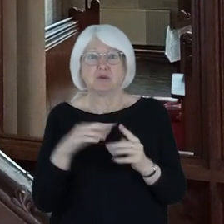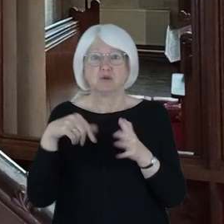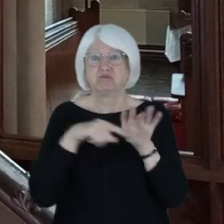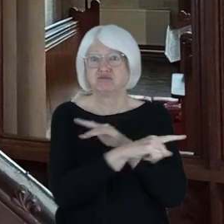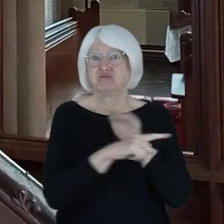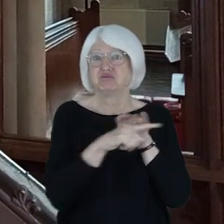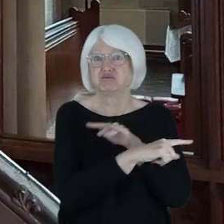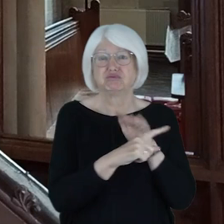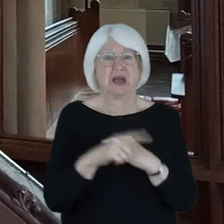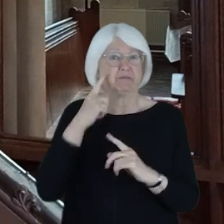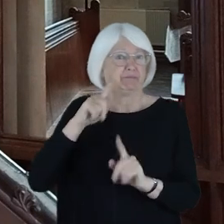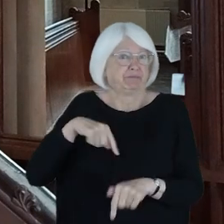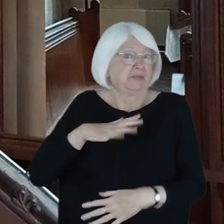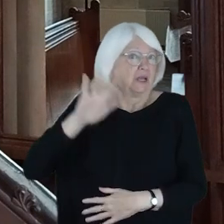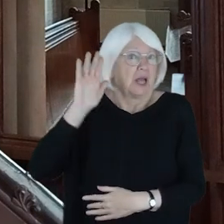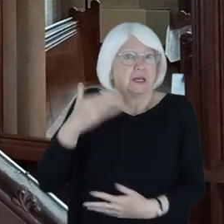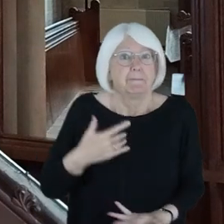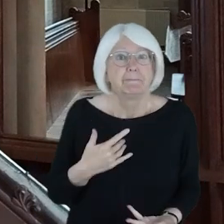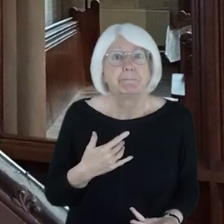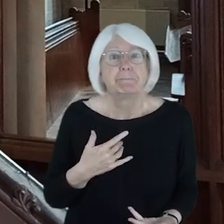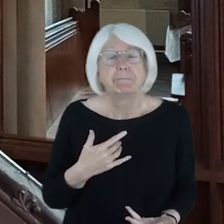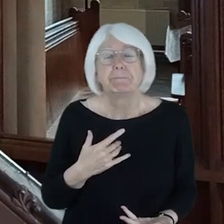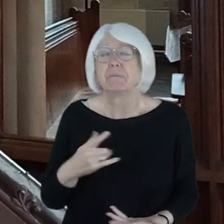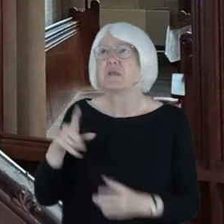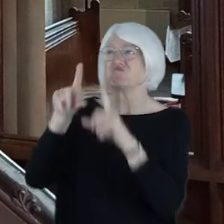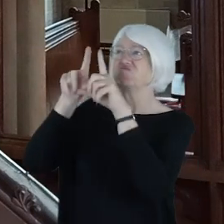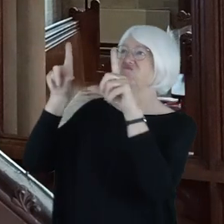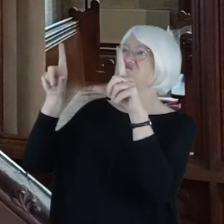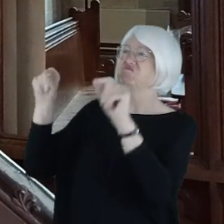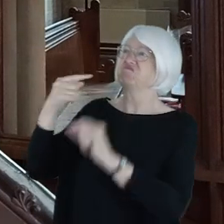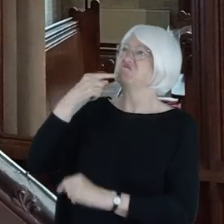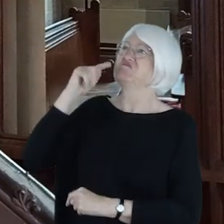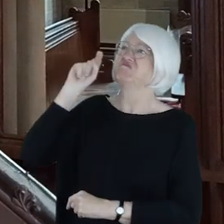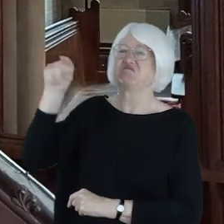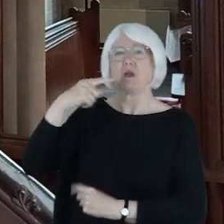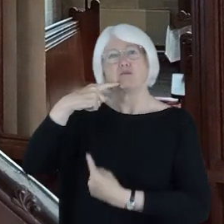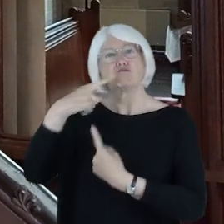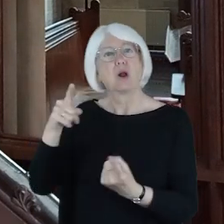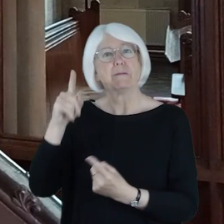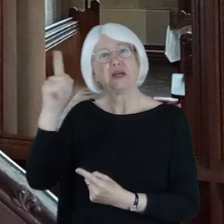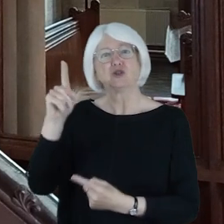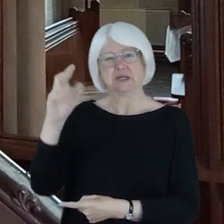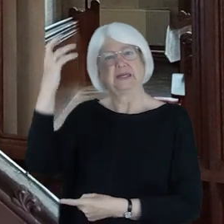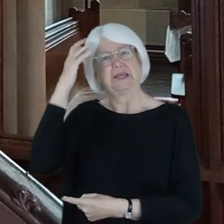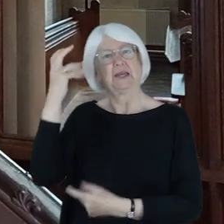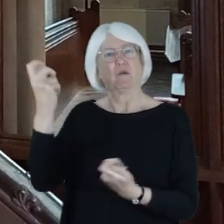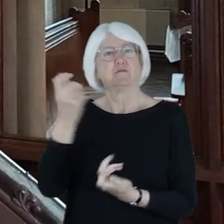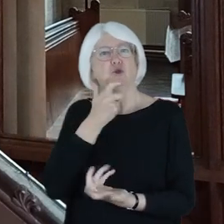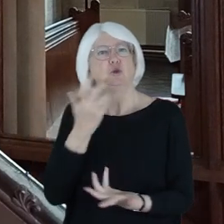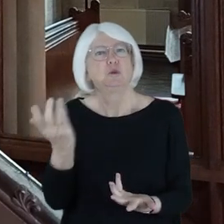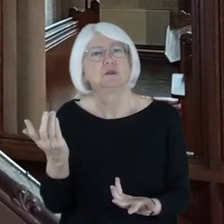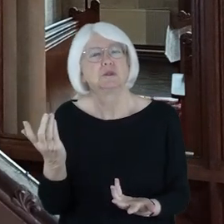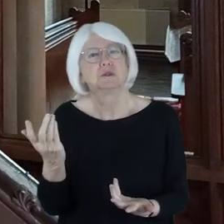The proclamation of his kingship hangs like an accusation over his head. "This is the King of the